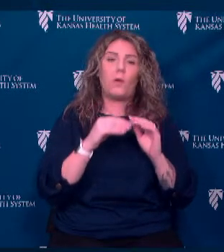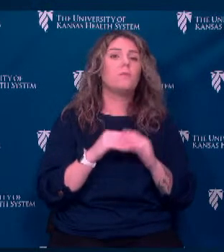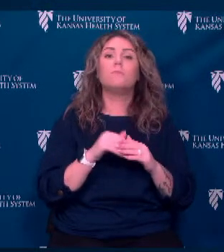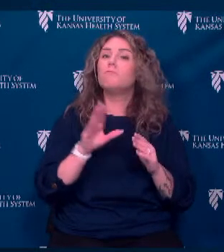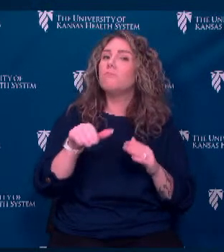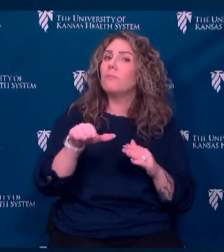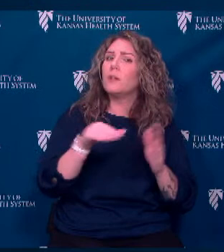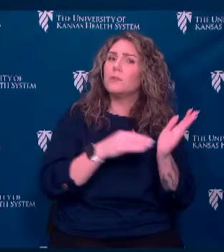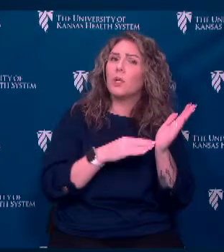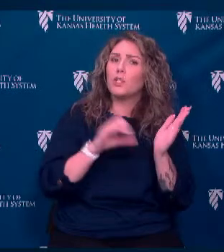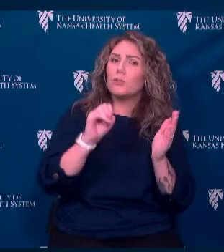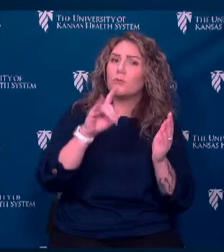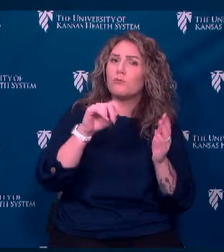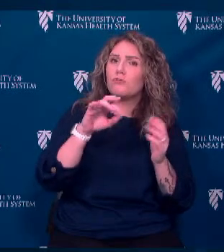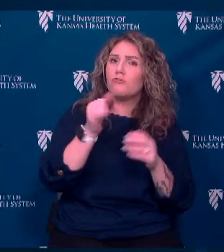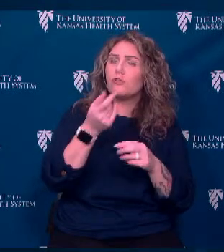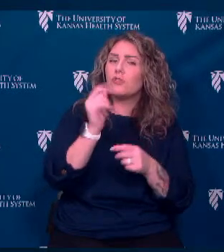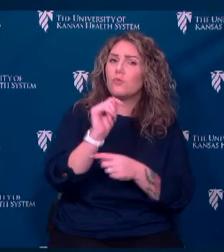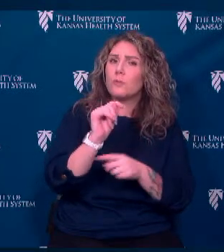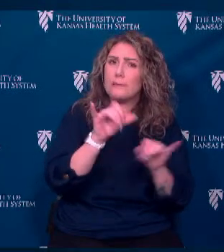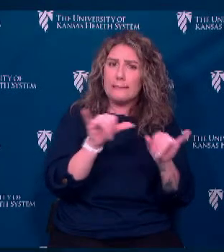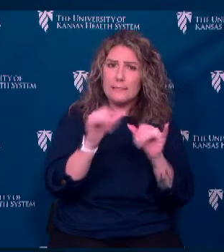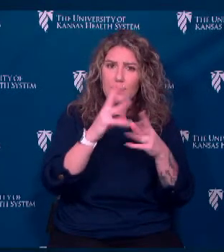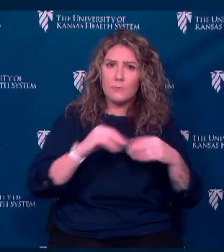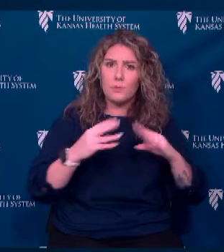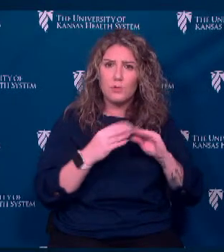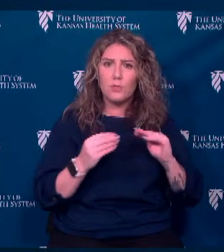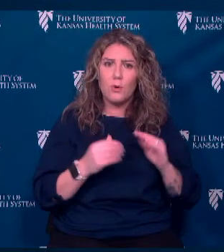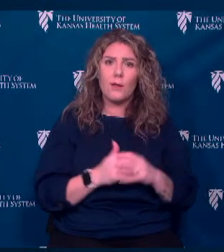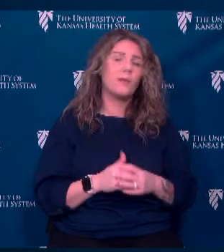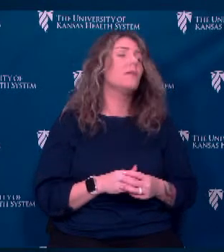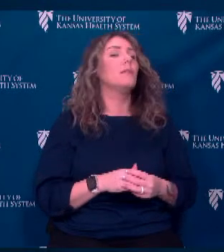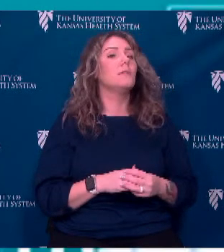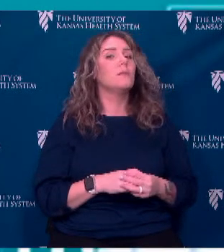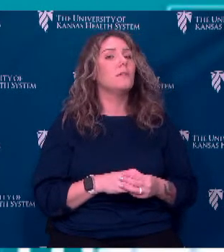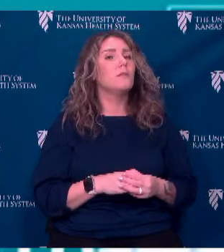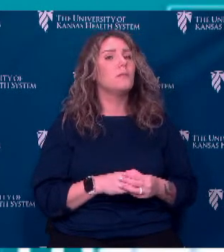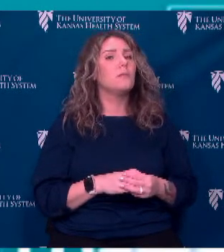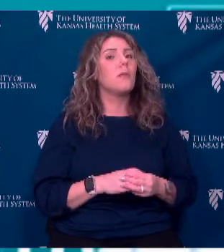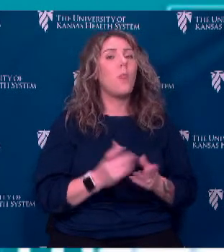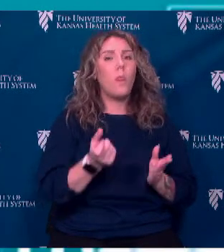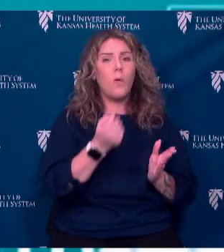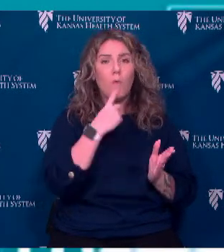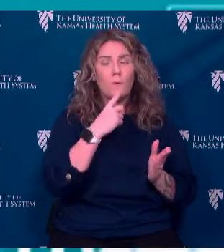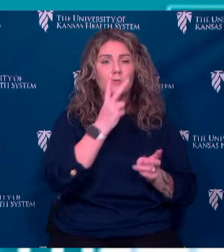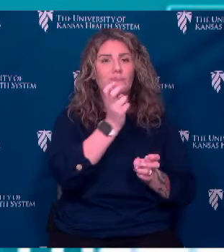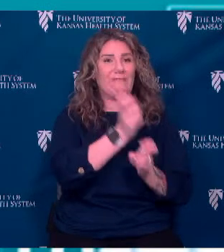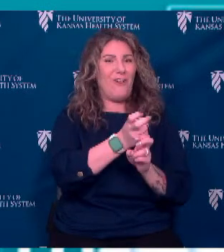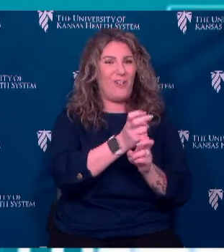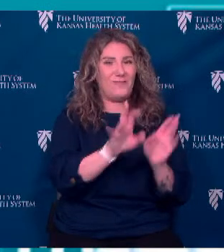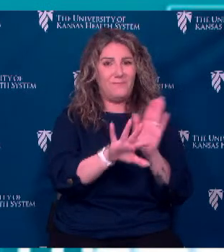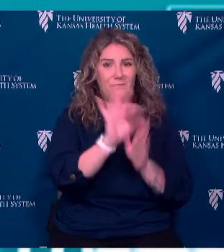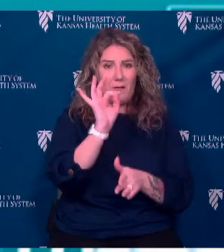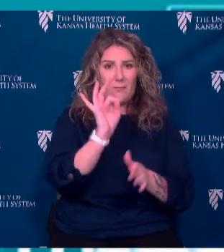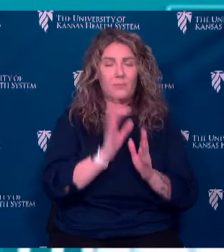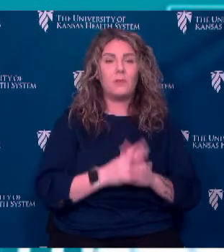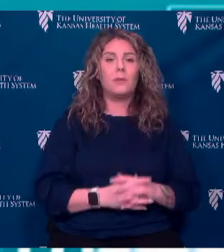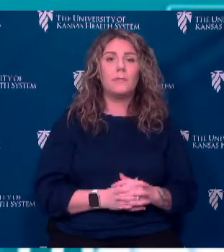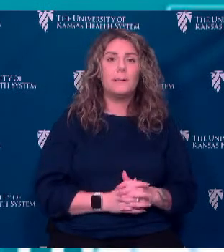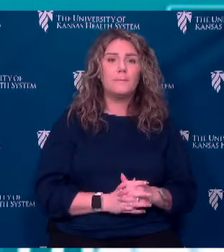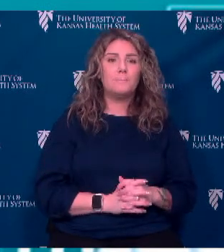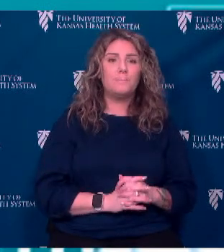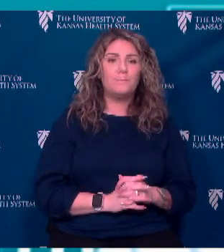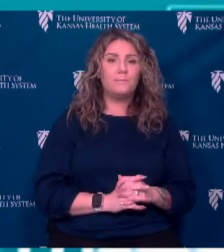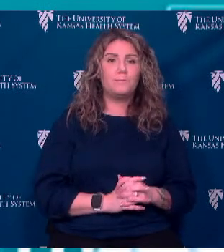same story or anything about Paxlovid? The orals are hard to come by. We are giving